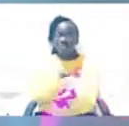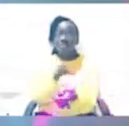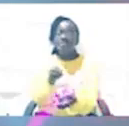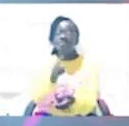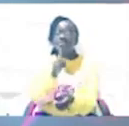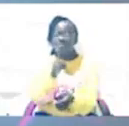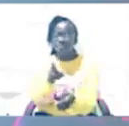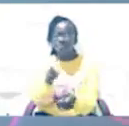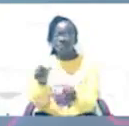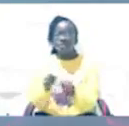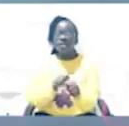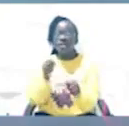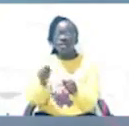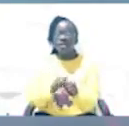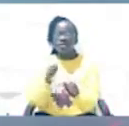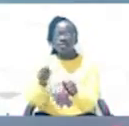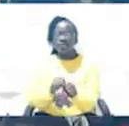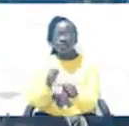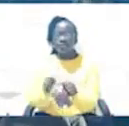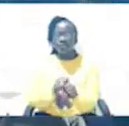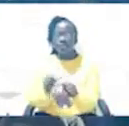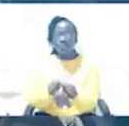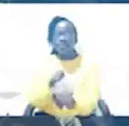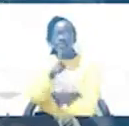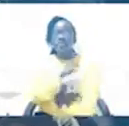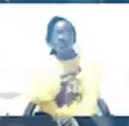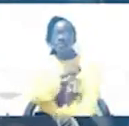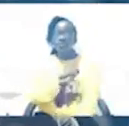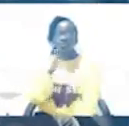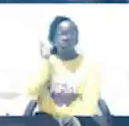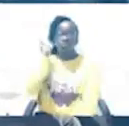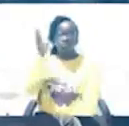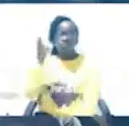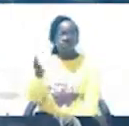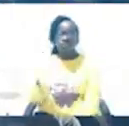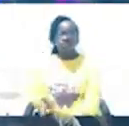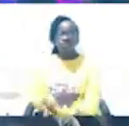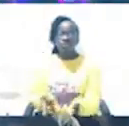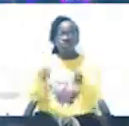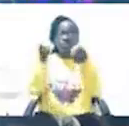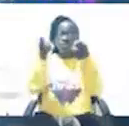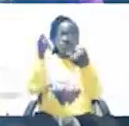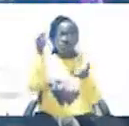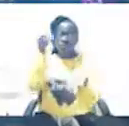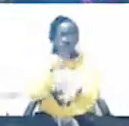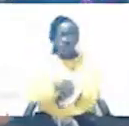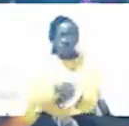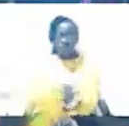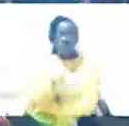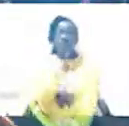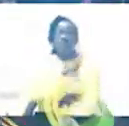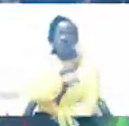Every Lazarus shall rise again. Lazarus, be a rabbi, sorry, Bill. Lazarus!